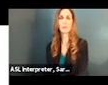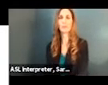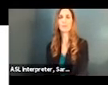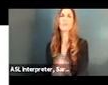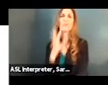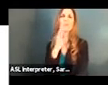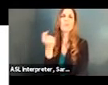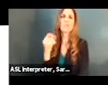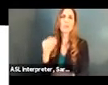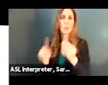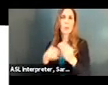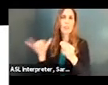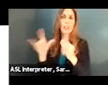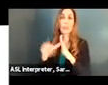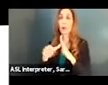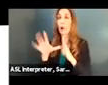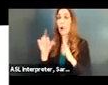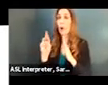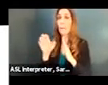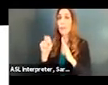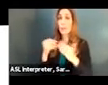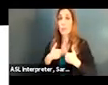a little bit more about this, but yeah. And then Carmen, did you have something?